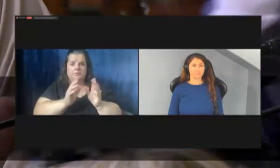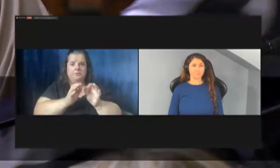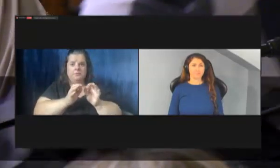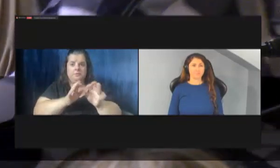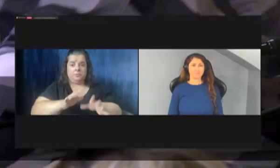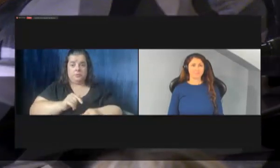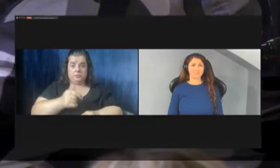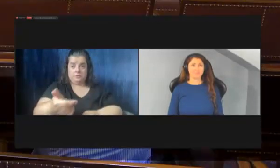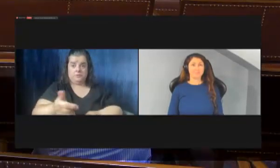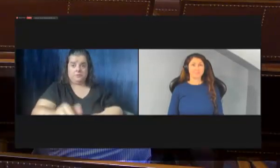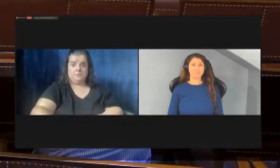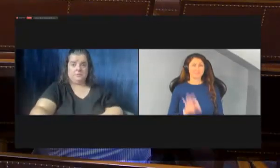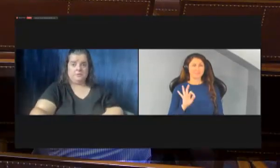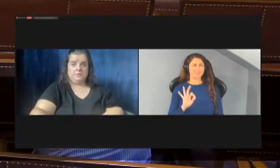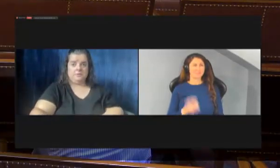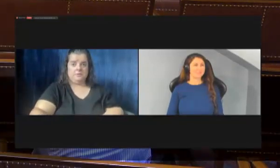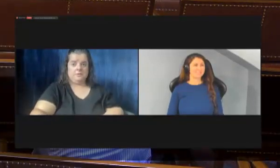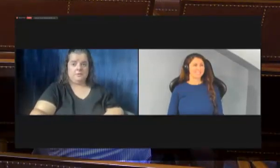Excuse me.